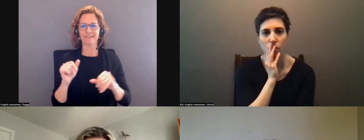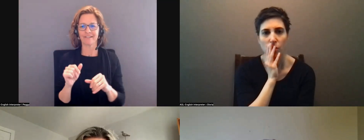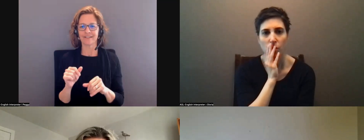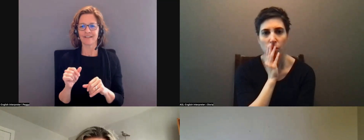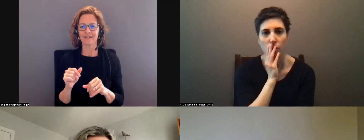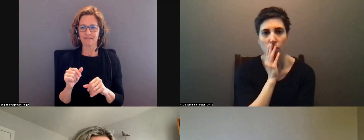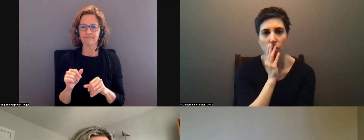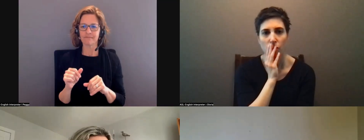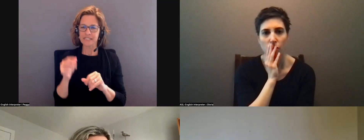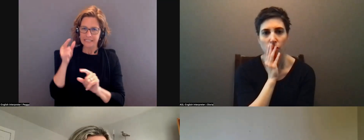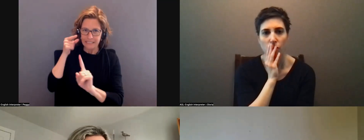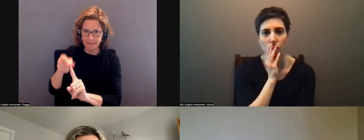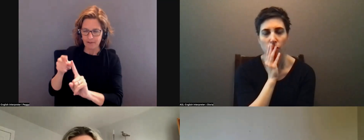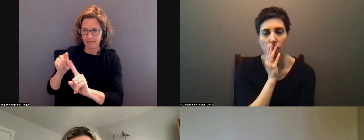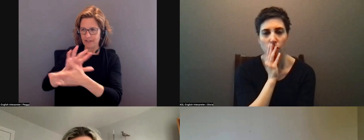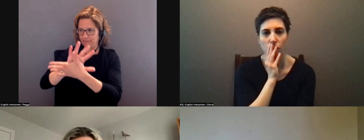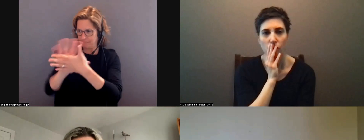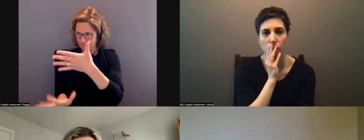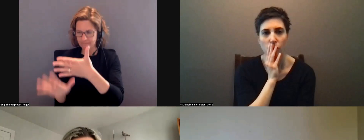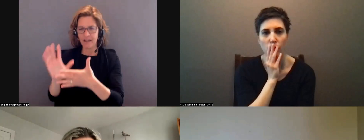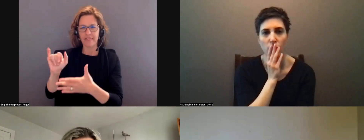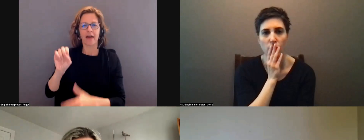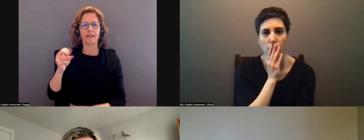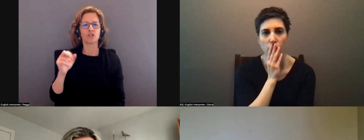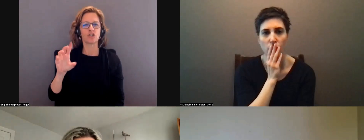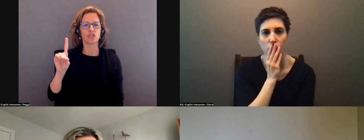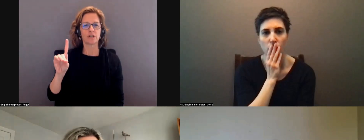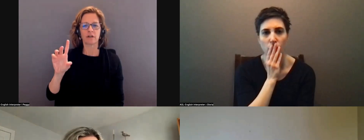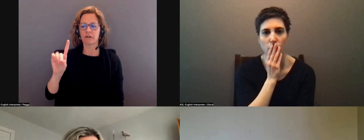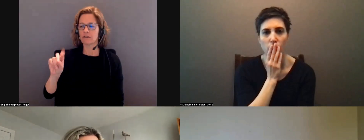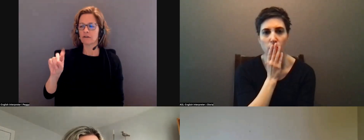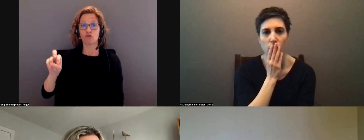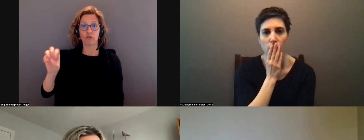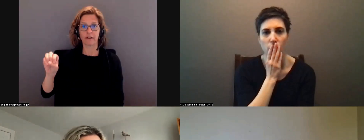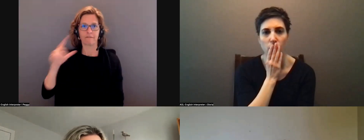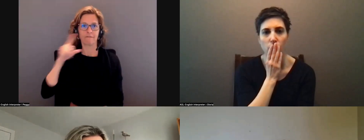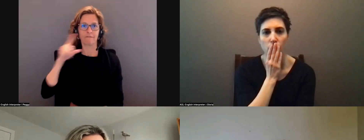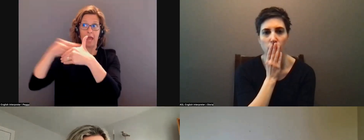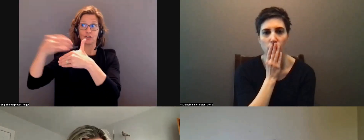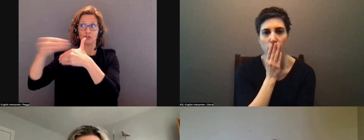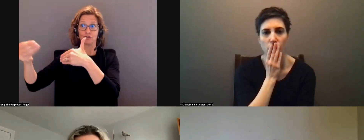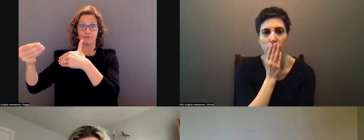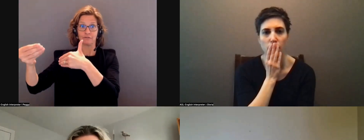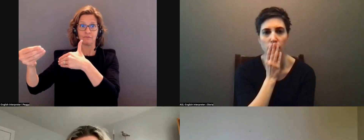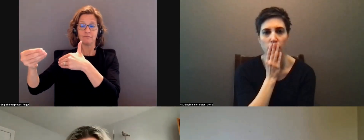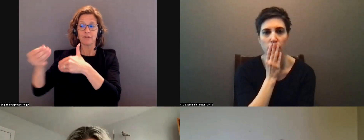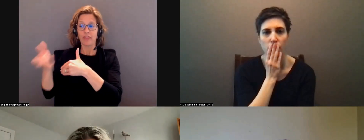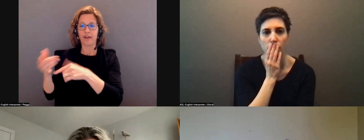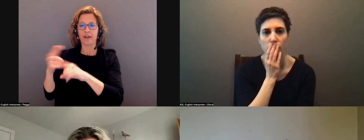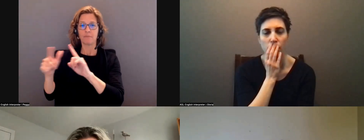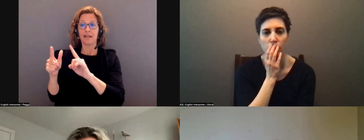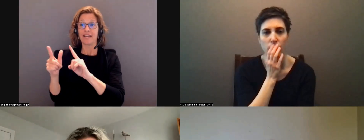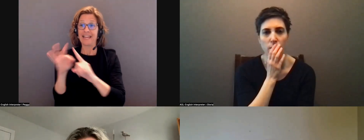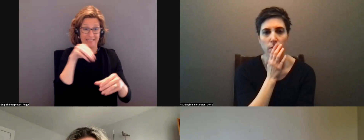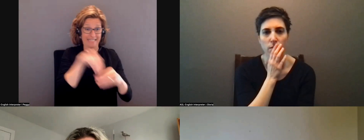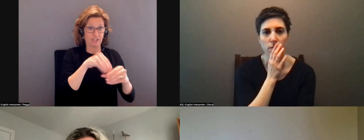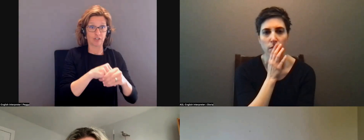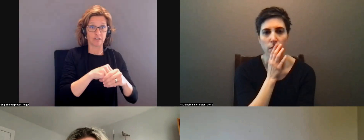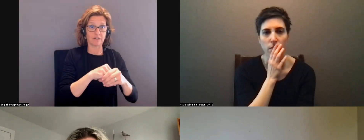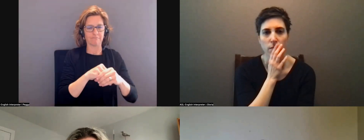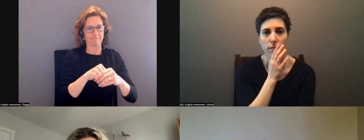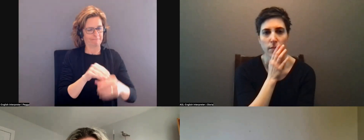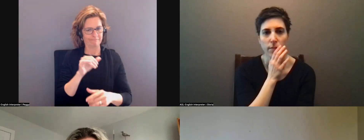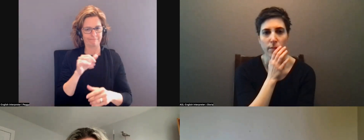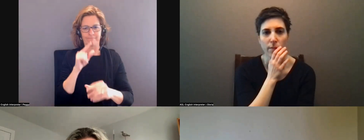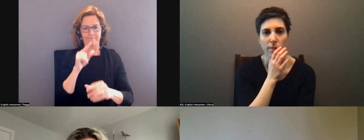external, it will go into those kinds of shared drives. If it's meant to be internal and never be shared with anyone outside of the